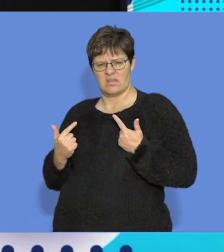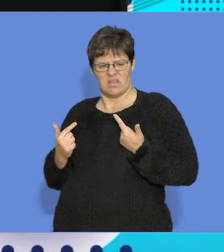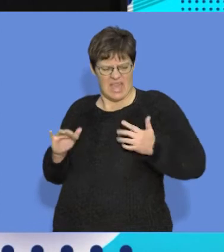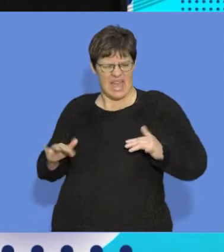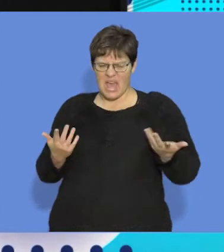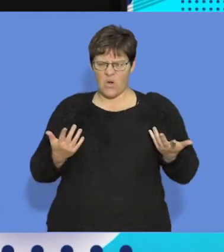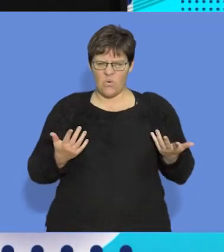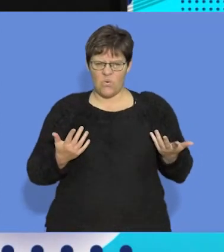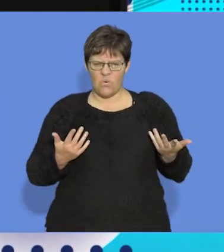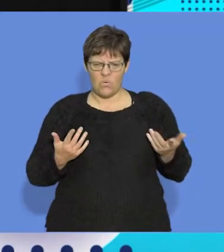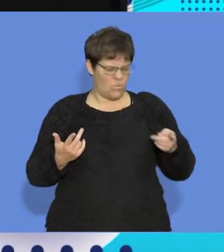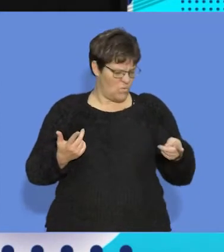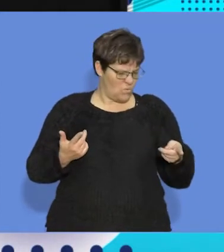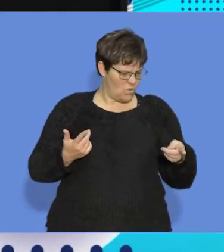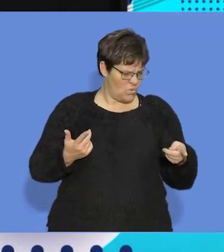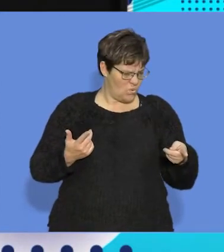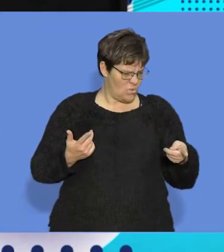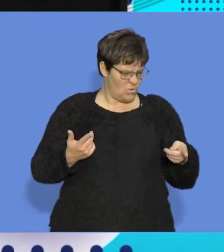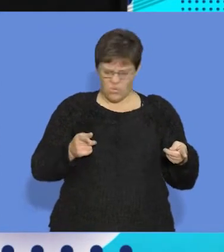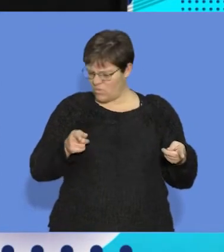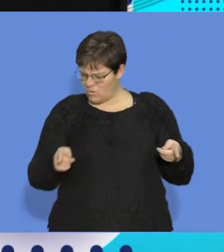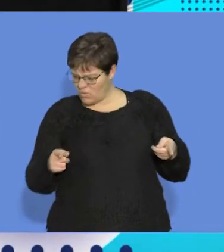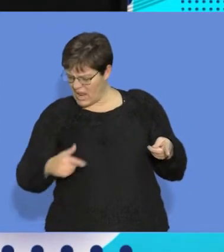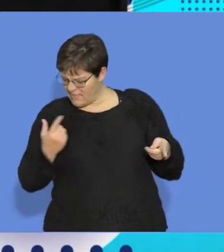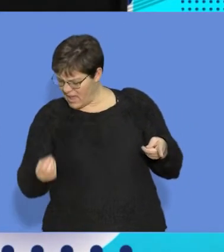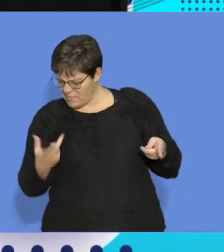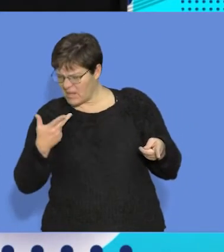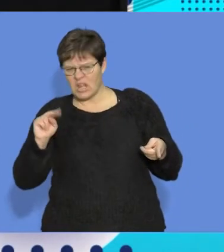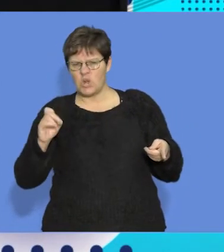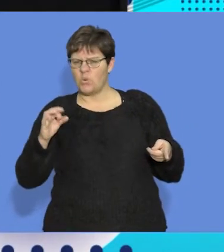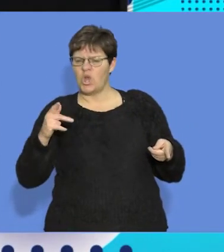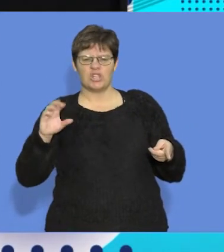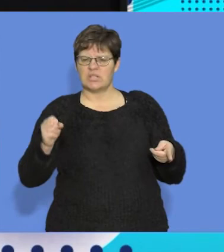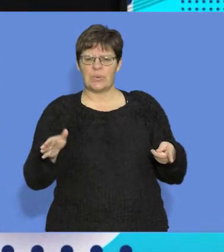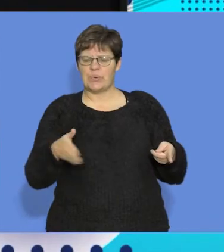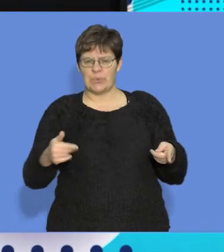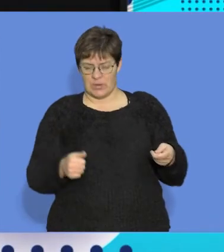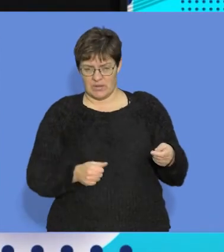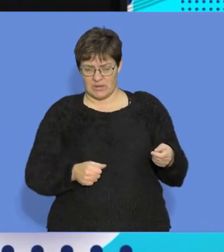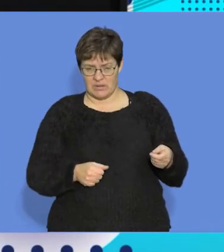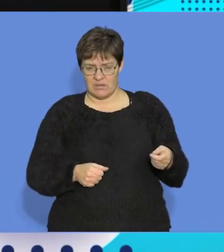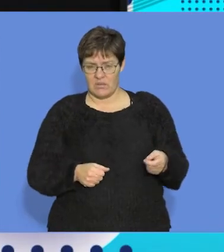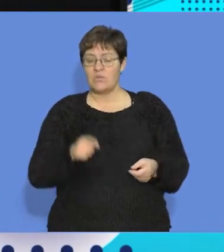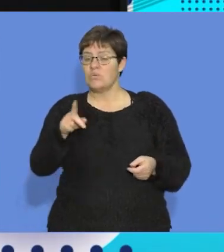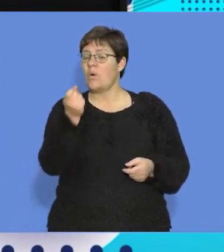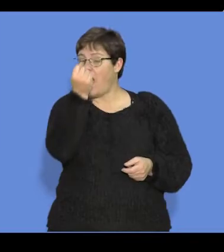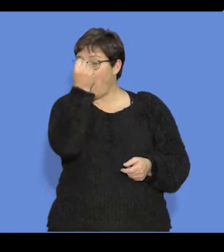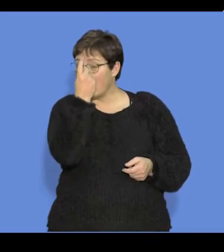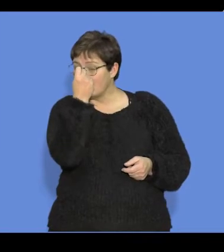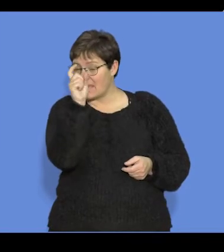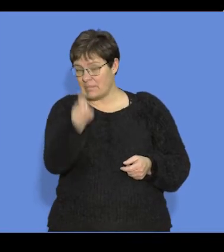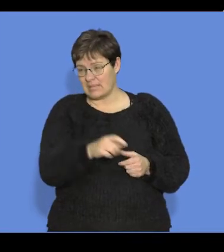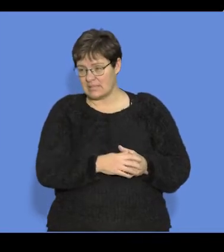can it be living if it doesn't have a nucleus? Okay, so for this, you need to